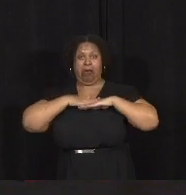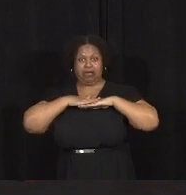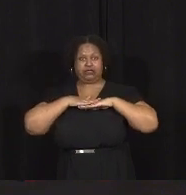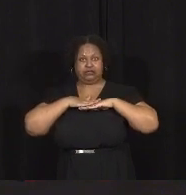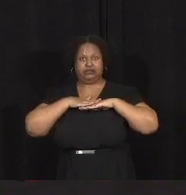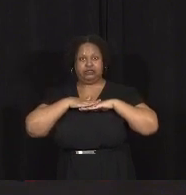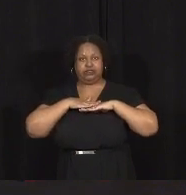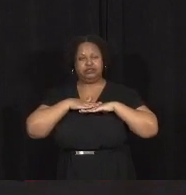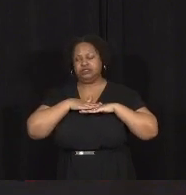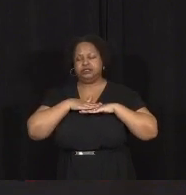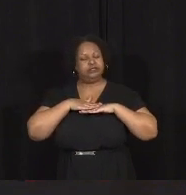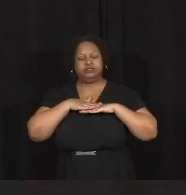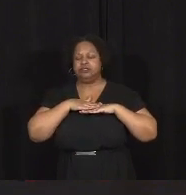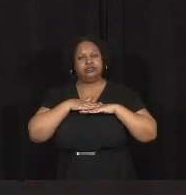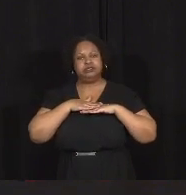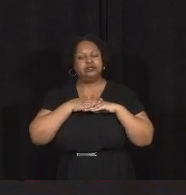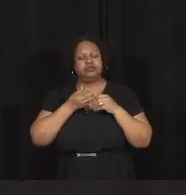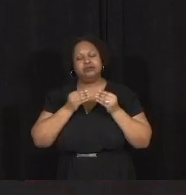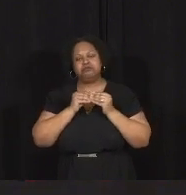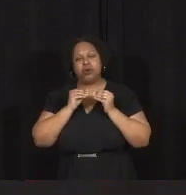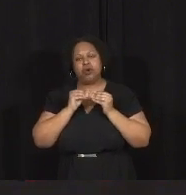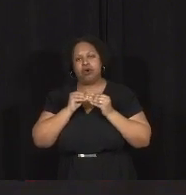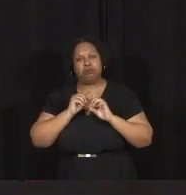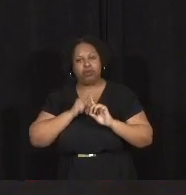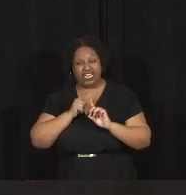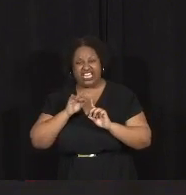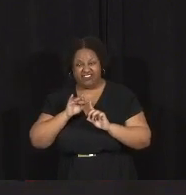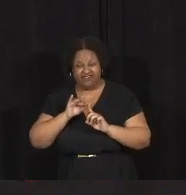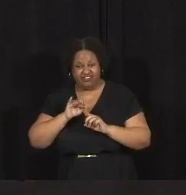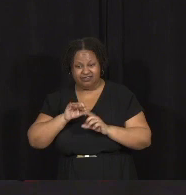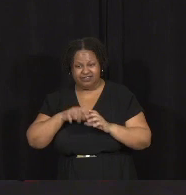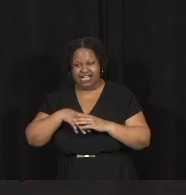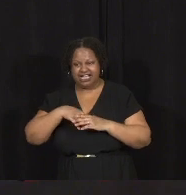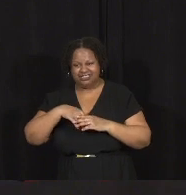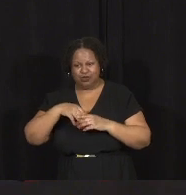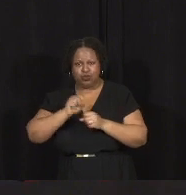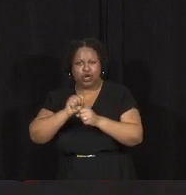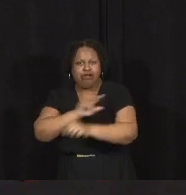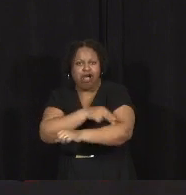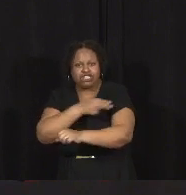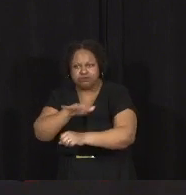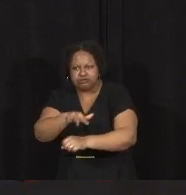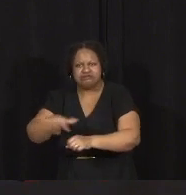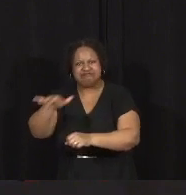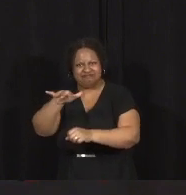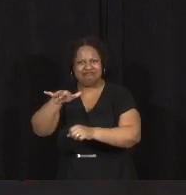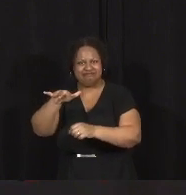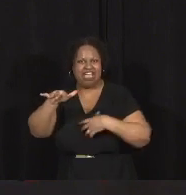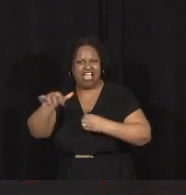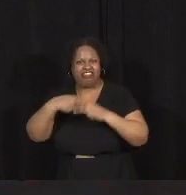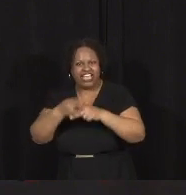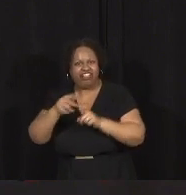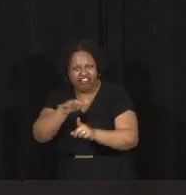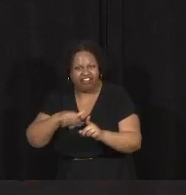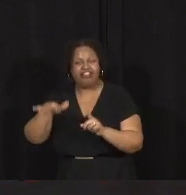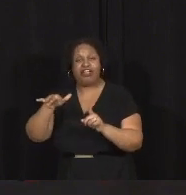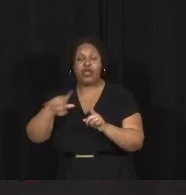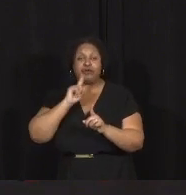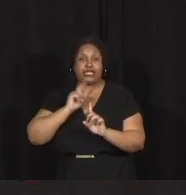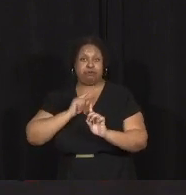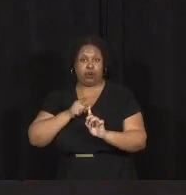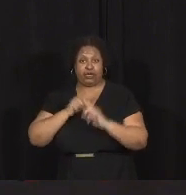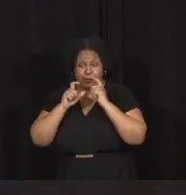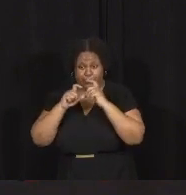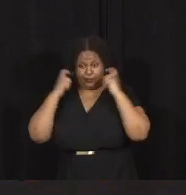It really is more about protecting other people from an individual if that individual is